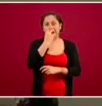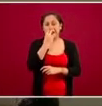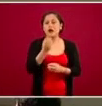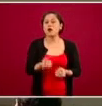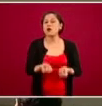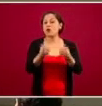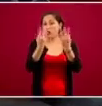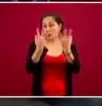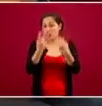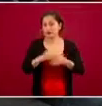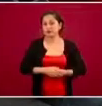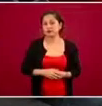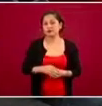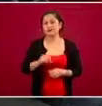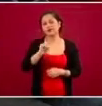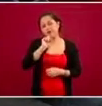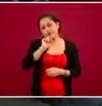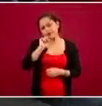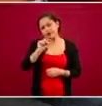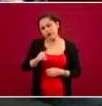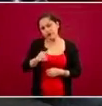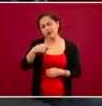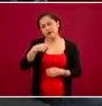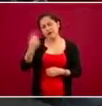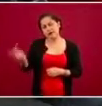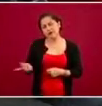studied cases we have so far, because I didn't quite catch that.